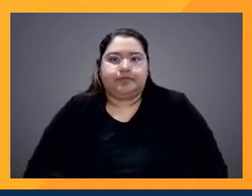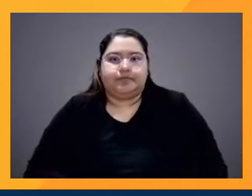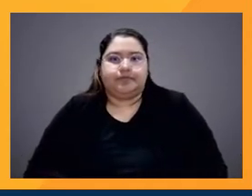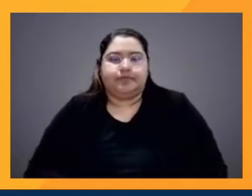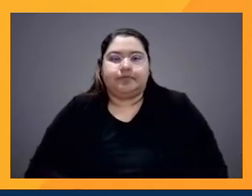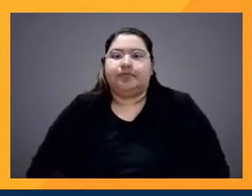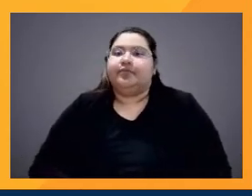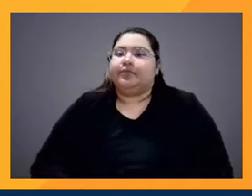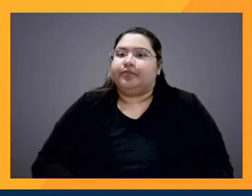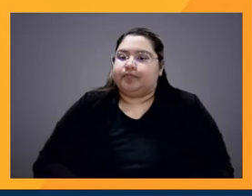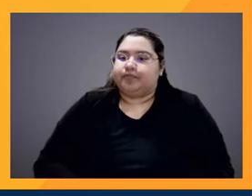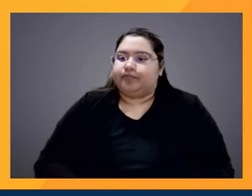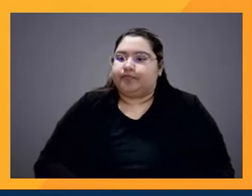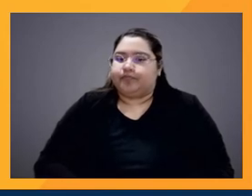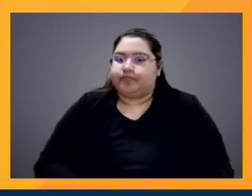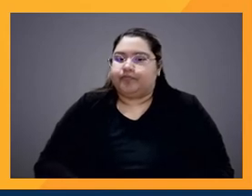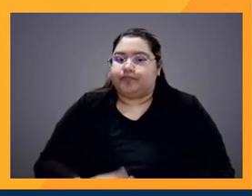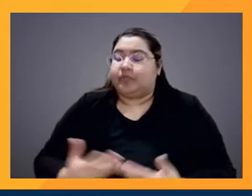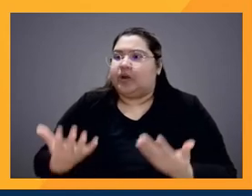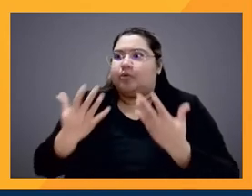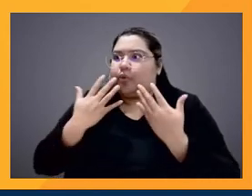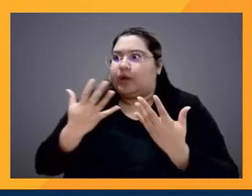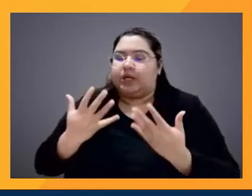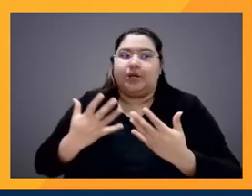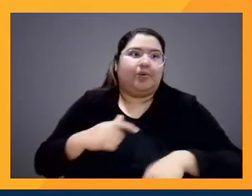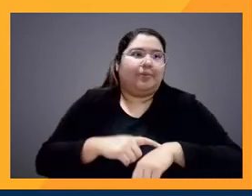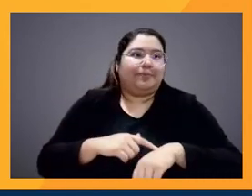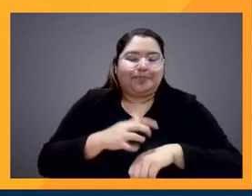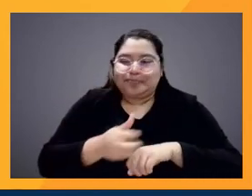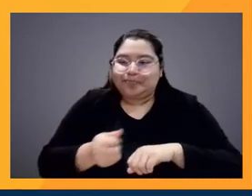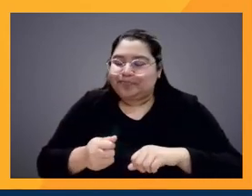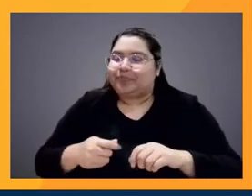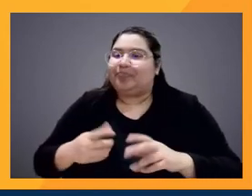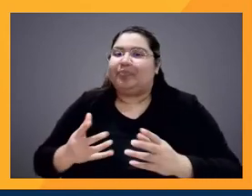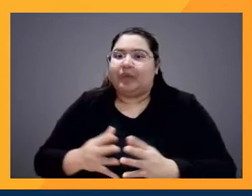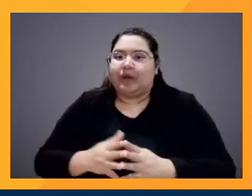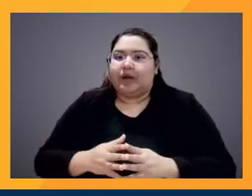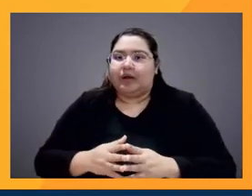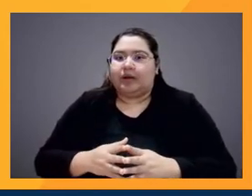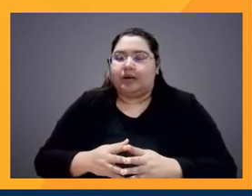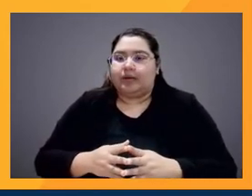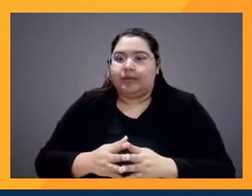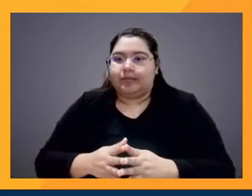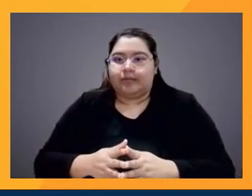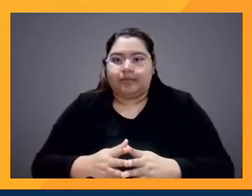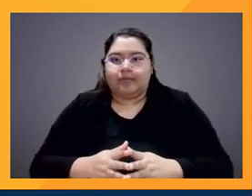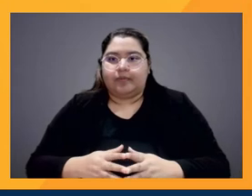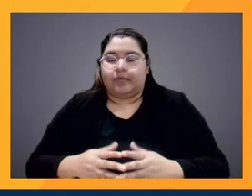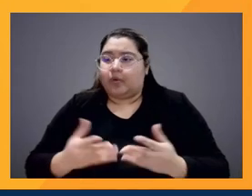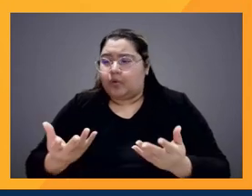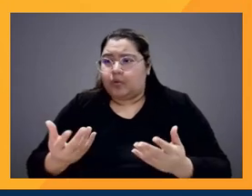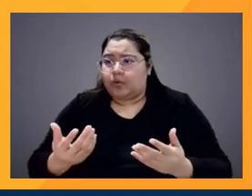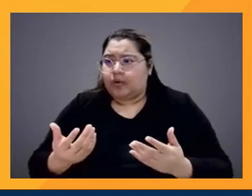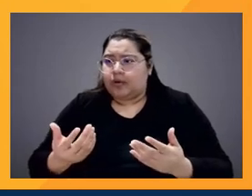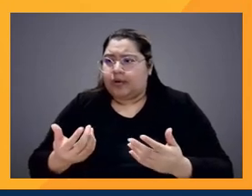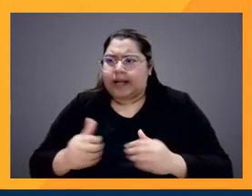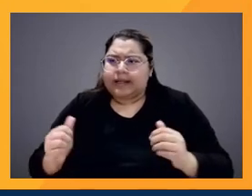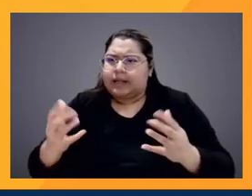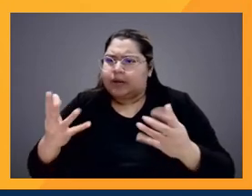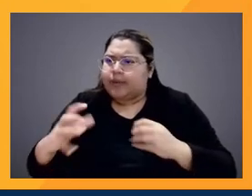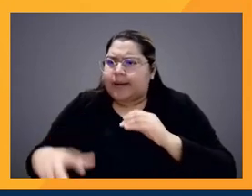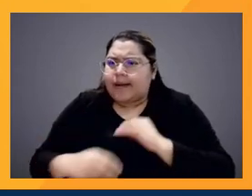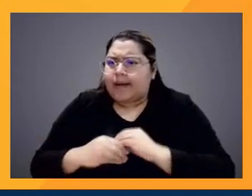lot more than that. Yeah. And I want to end on this question. It's a viewer question, but I